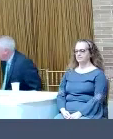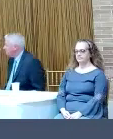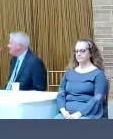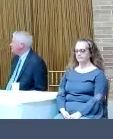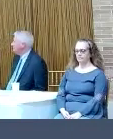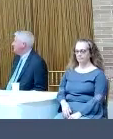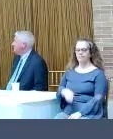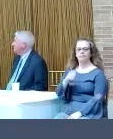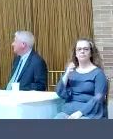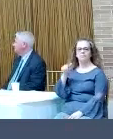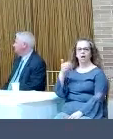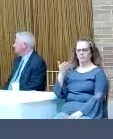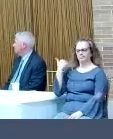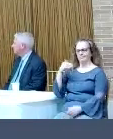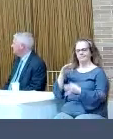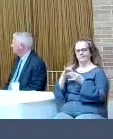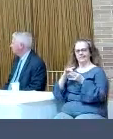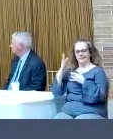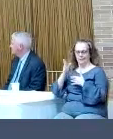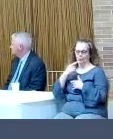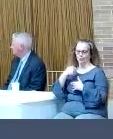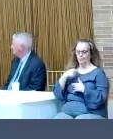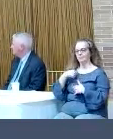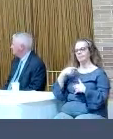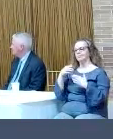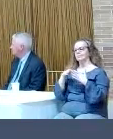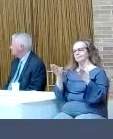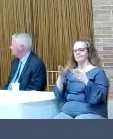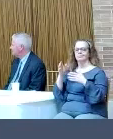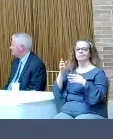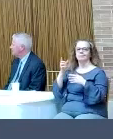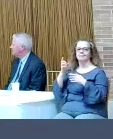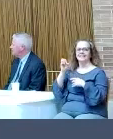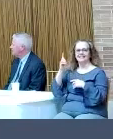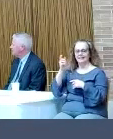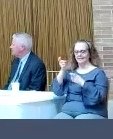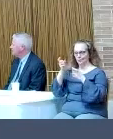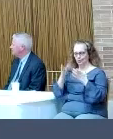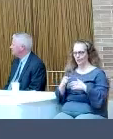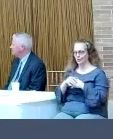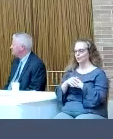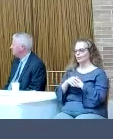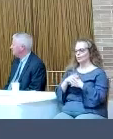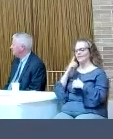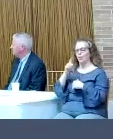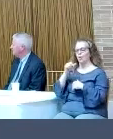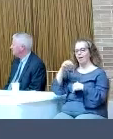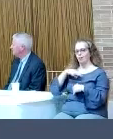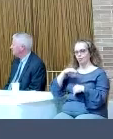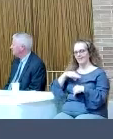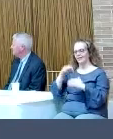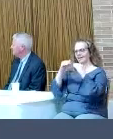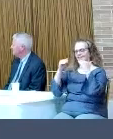other speakers have mentioned I'm the executive director general councel of the fair housing Justice Center we're a nonprofit Fair